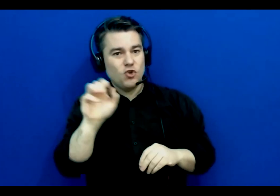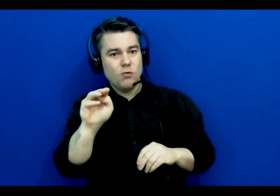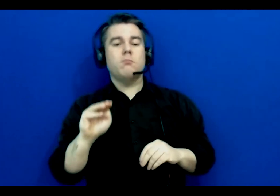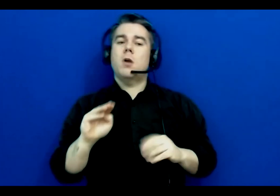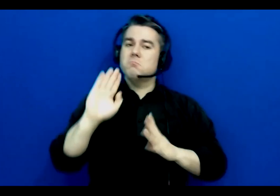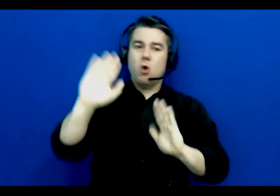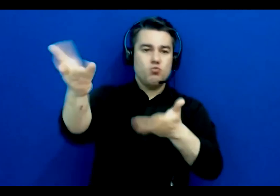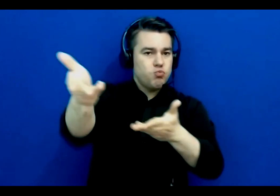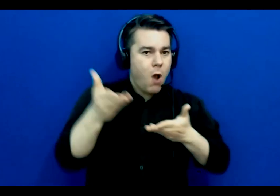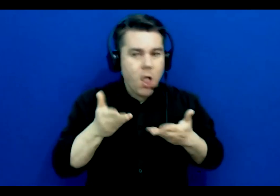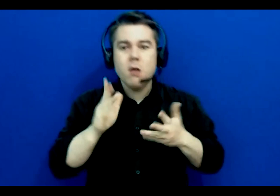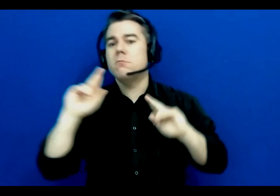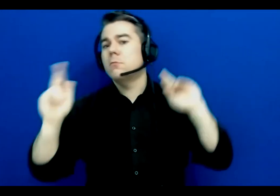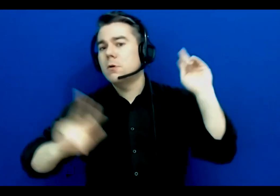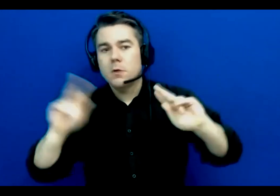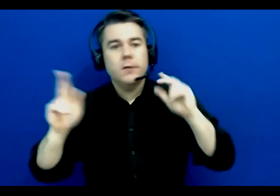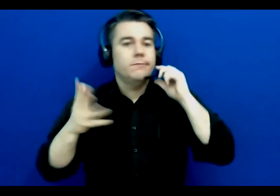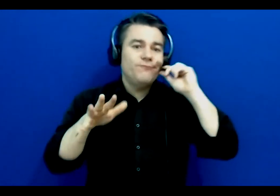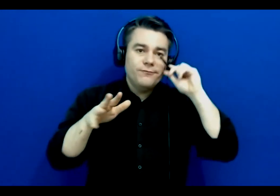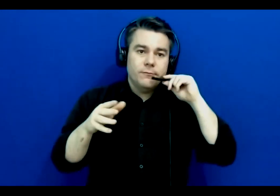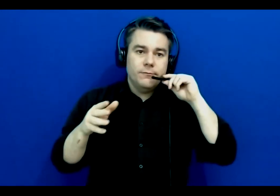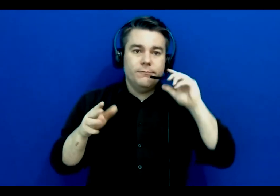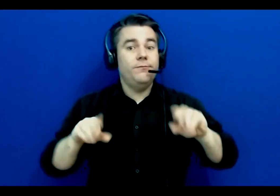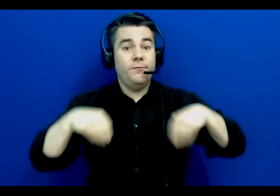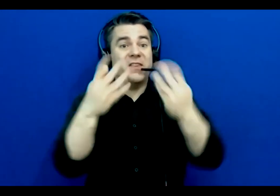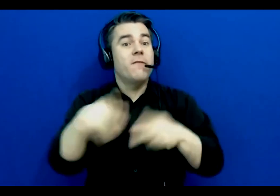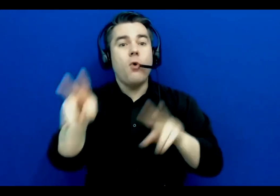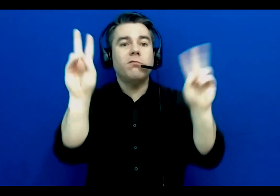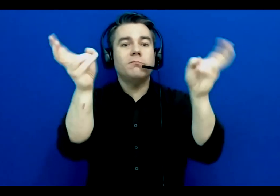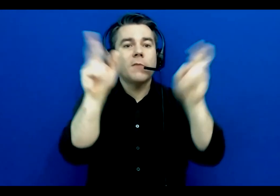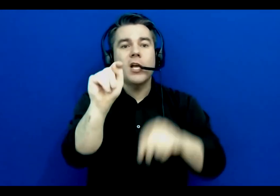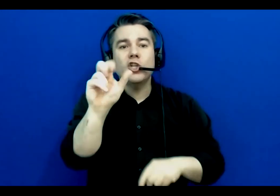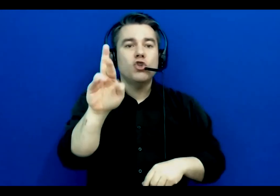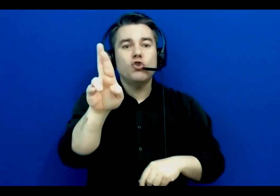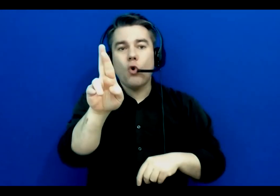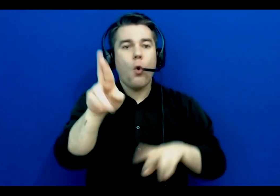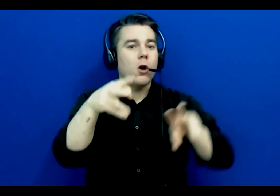people and kind of just give you a little bit of a tour, give you a little tour